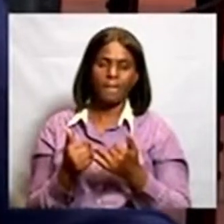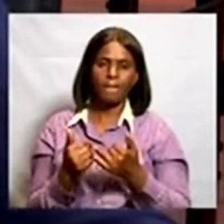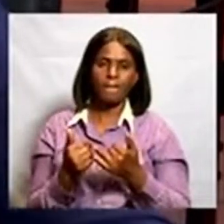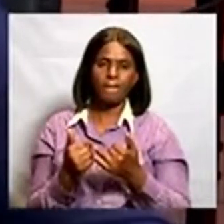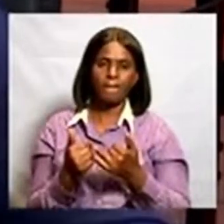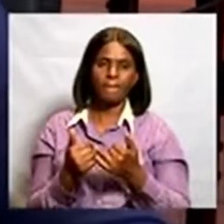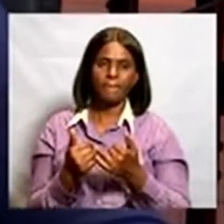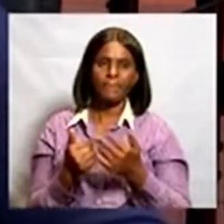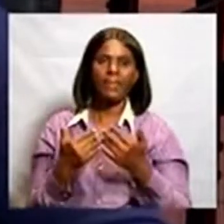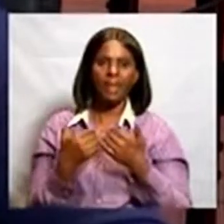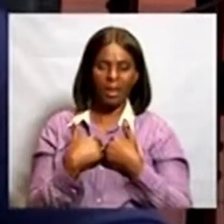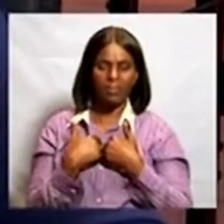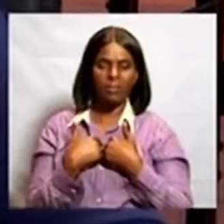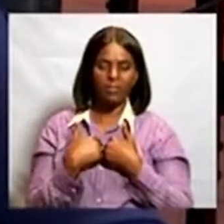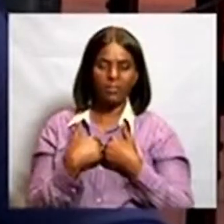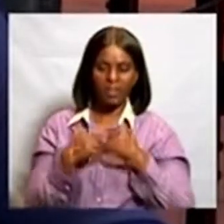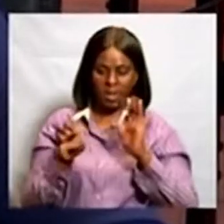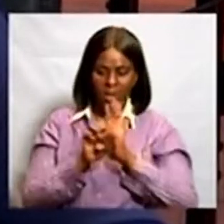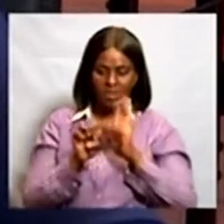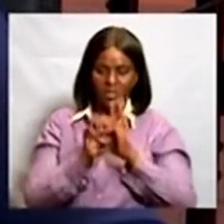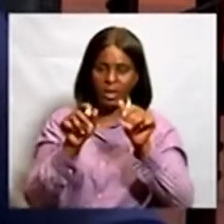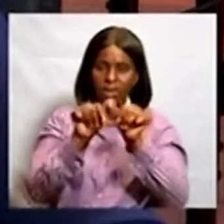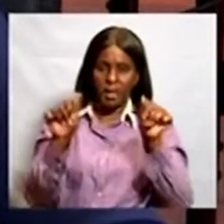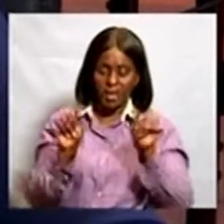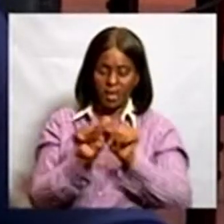there are areas like where I live.